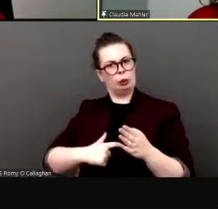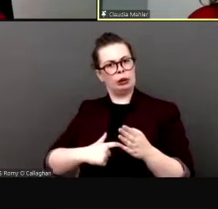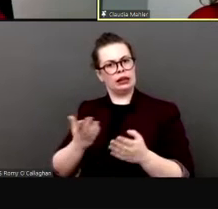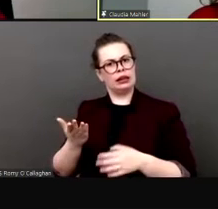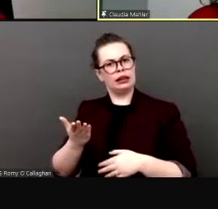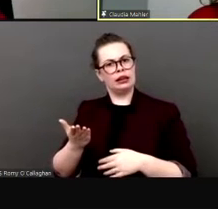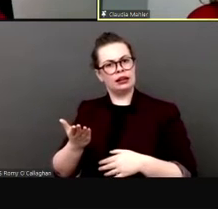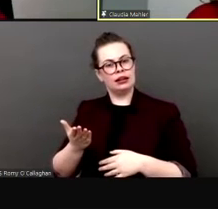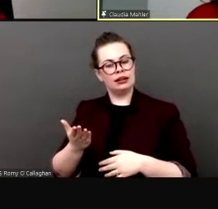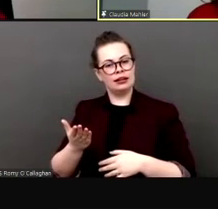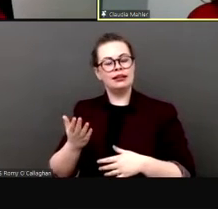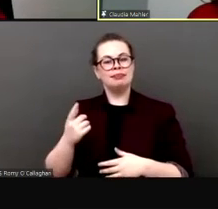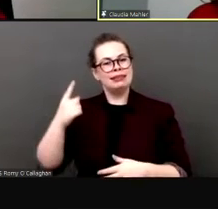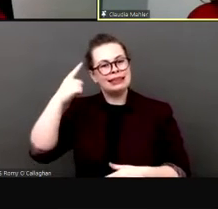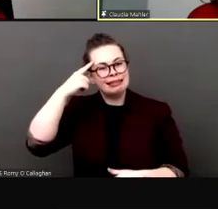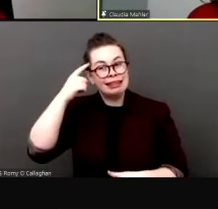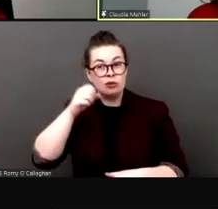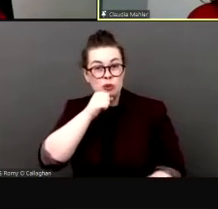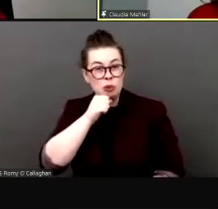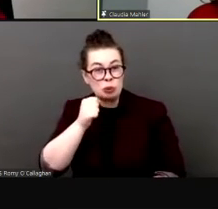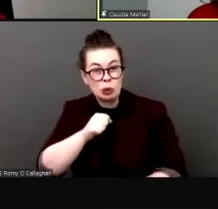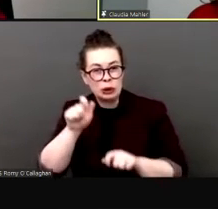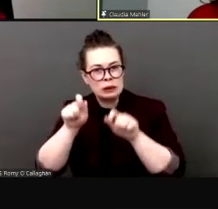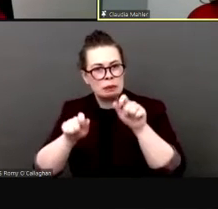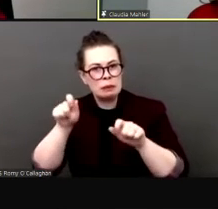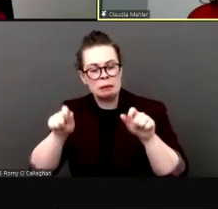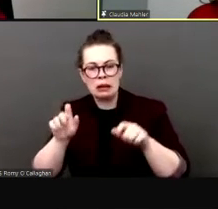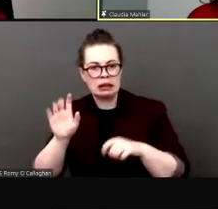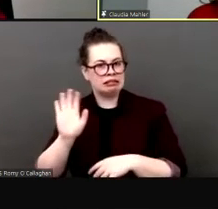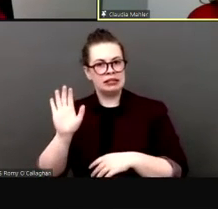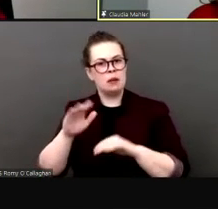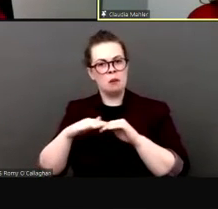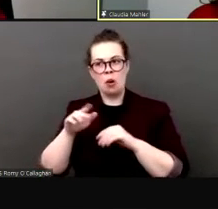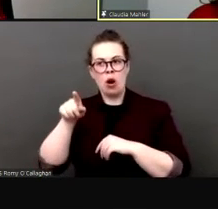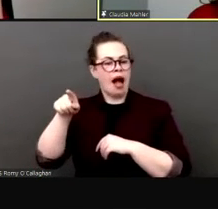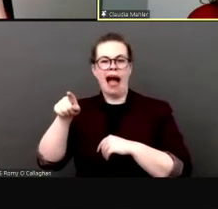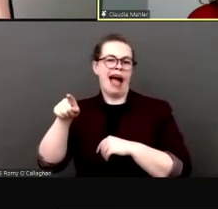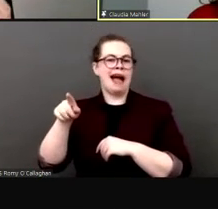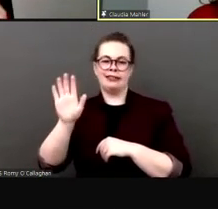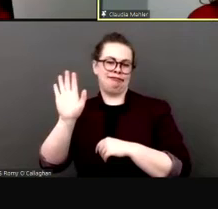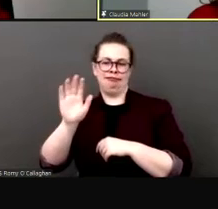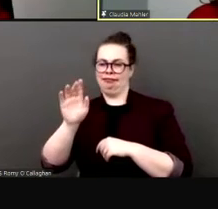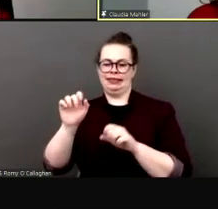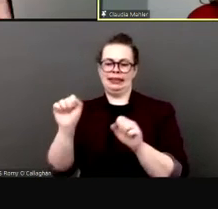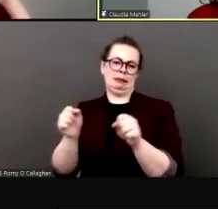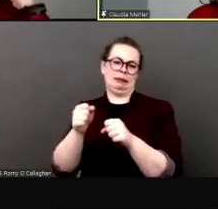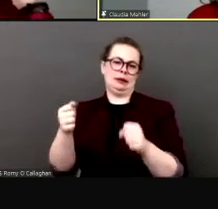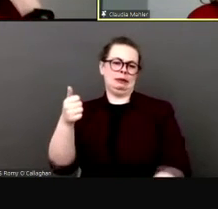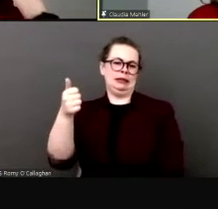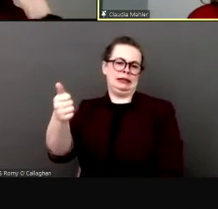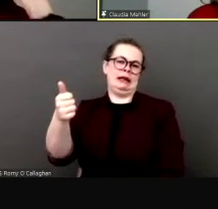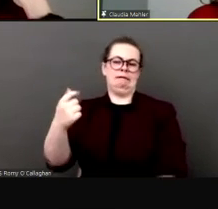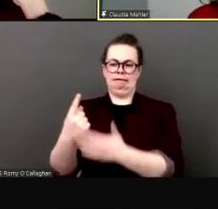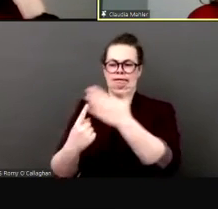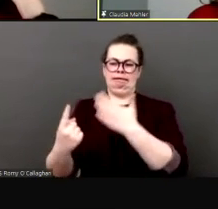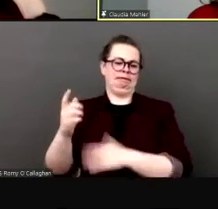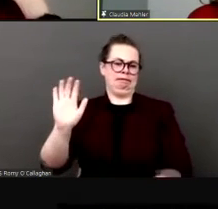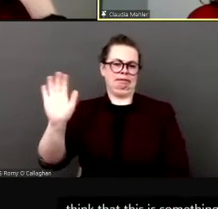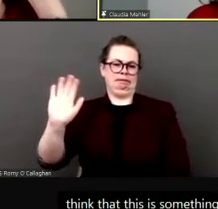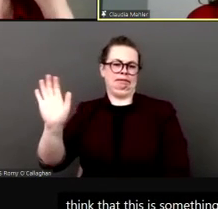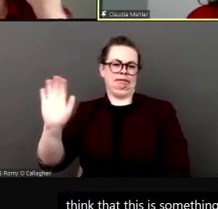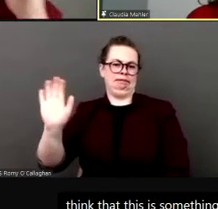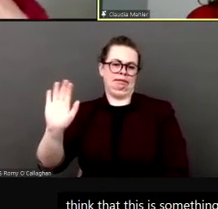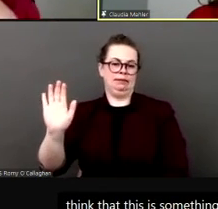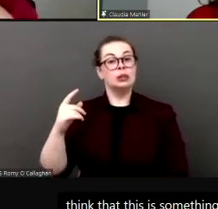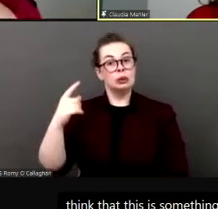in the system. And I think this is something we really need to change. And therefore, a convention would be